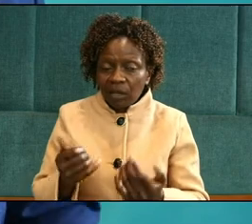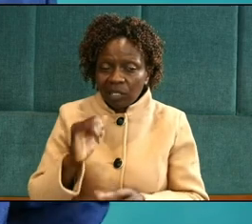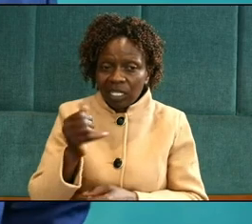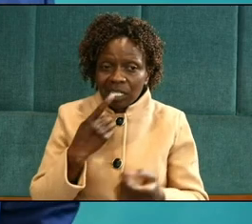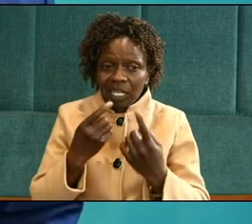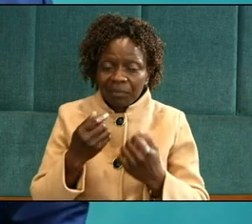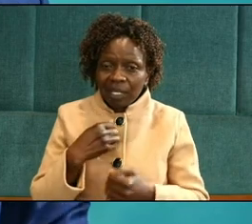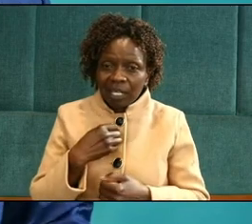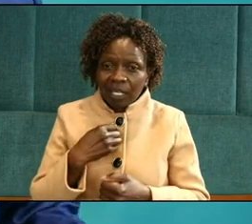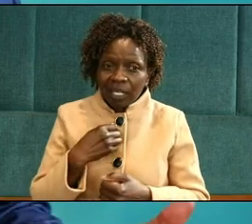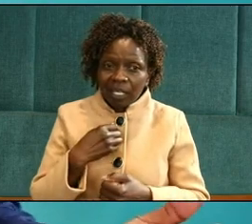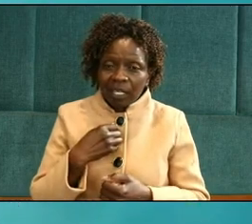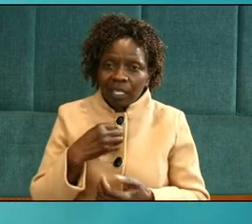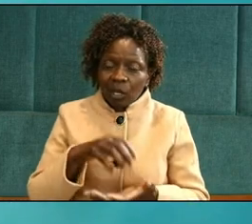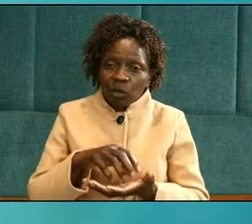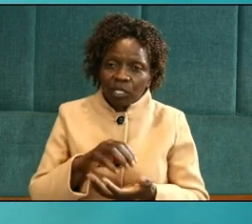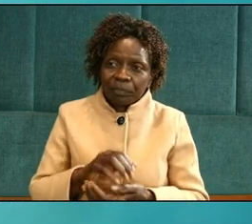just tell me the truth.